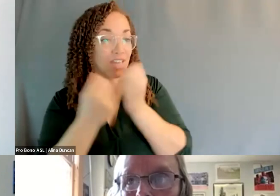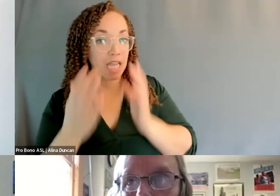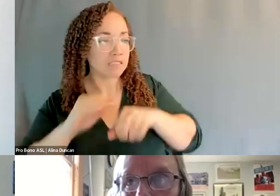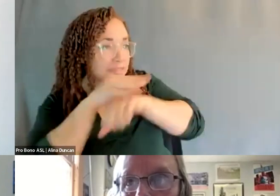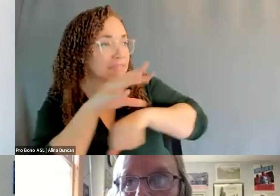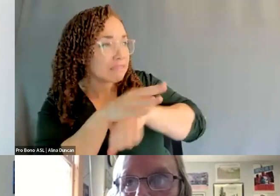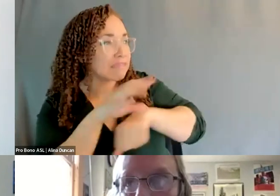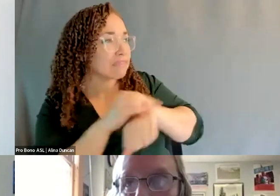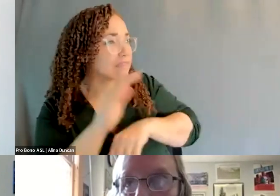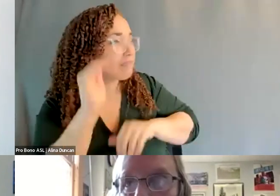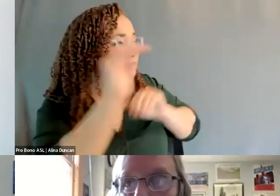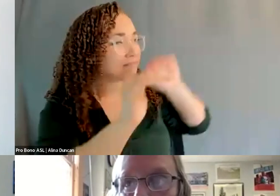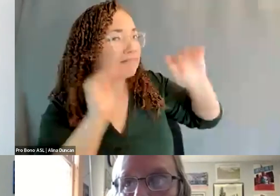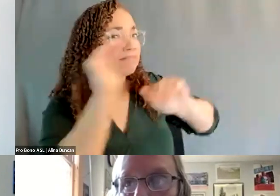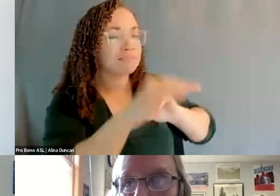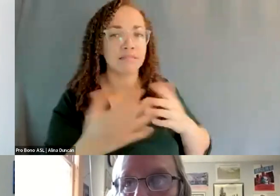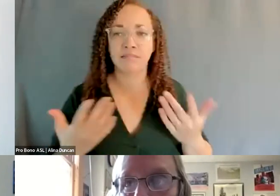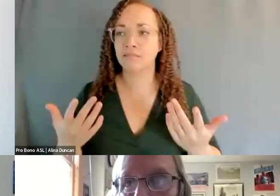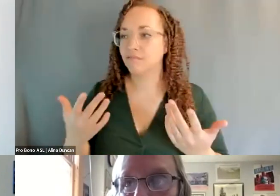camps using police.